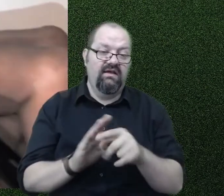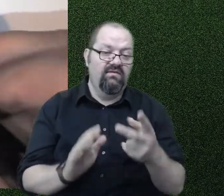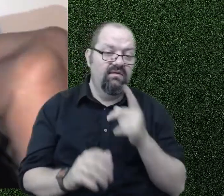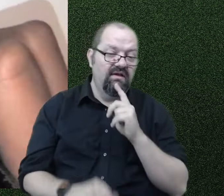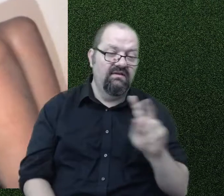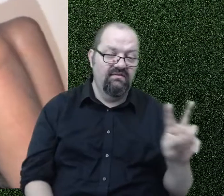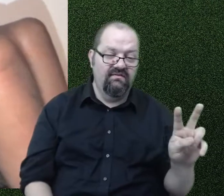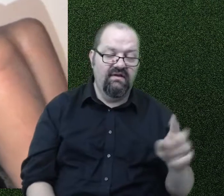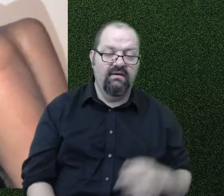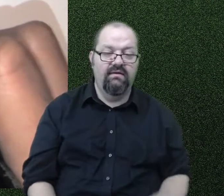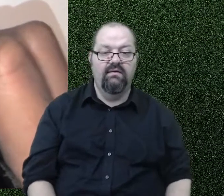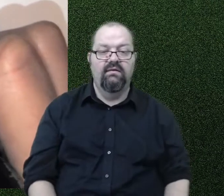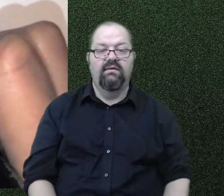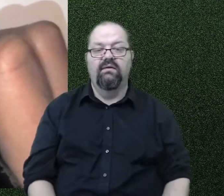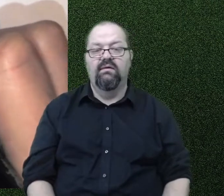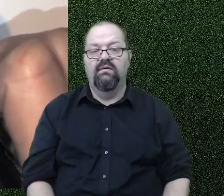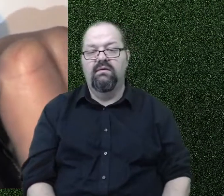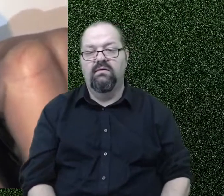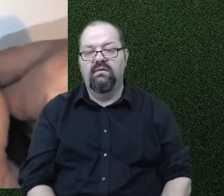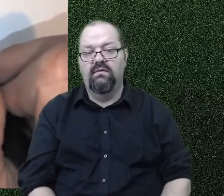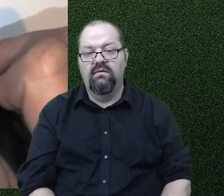out -3u.